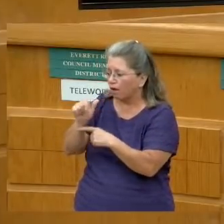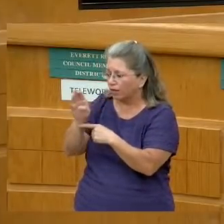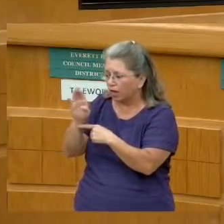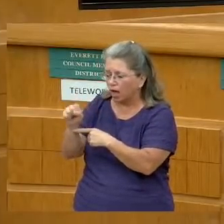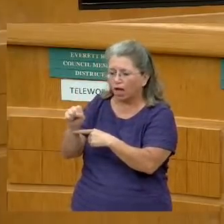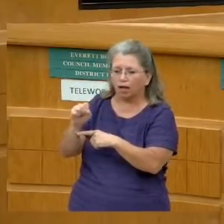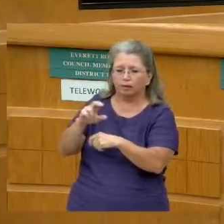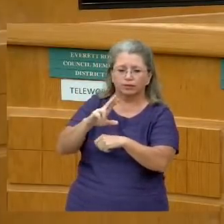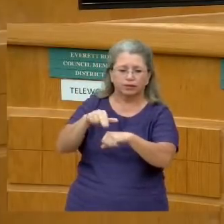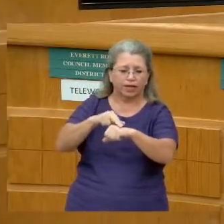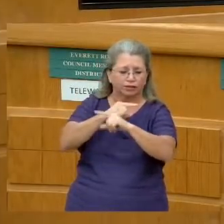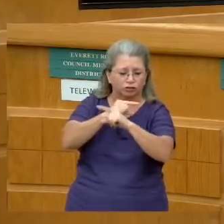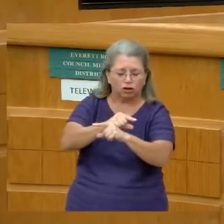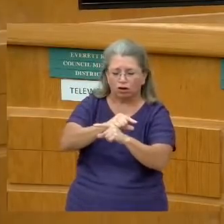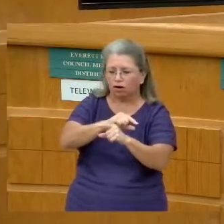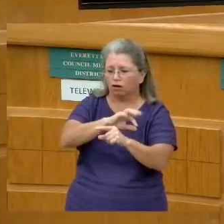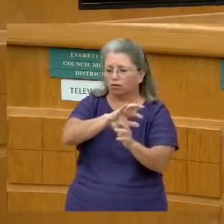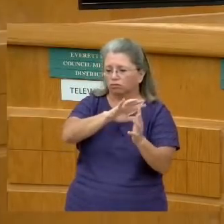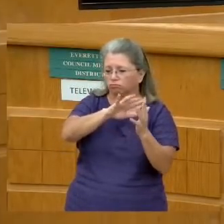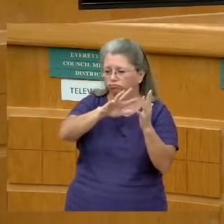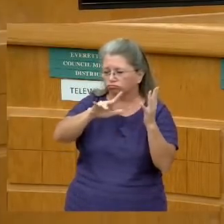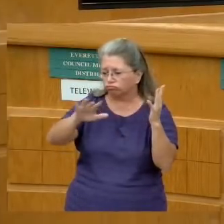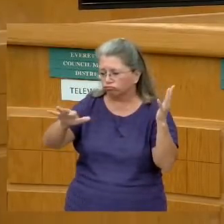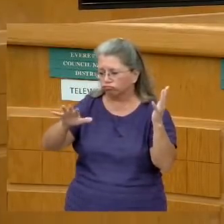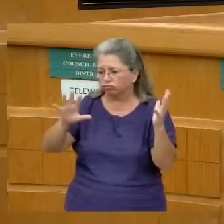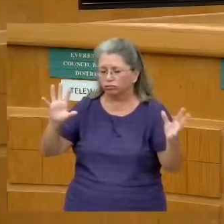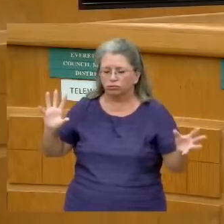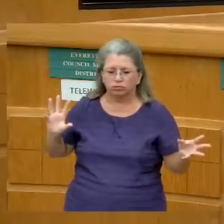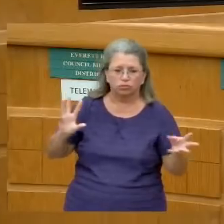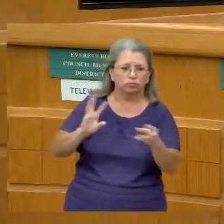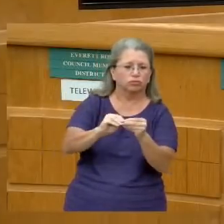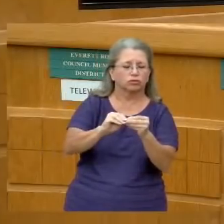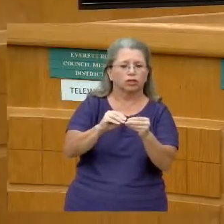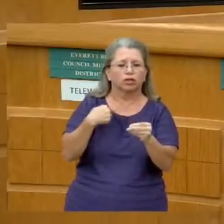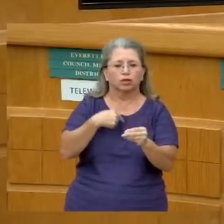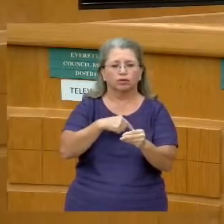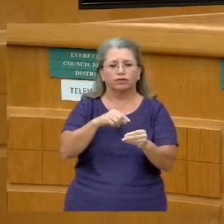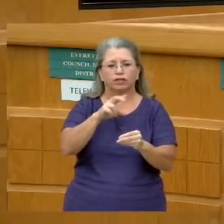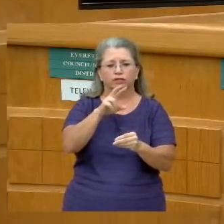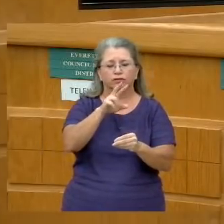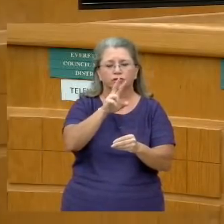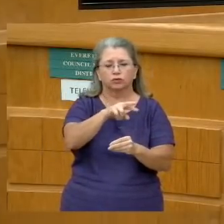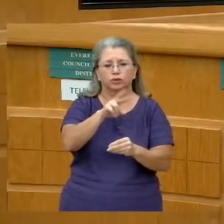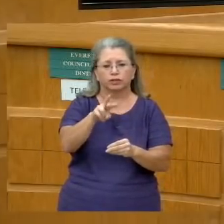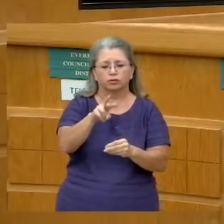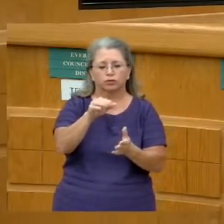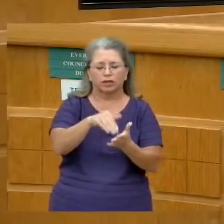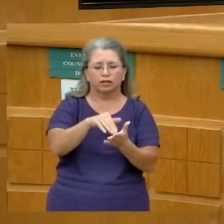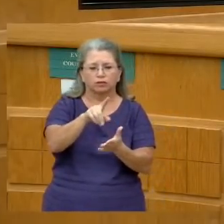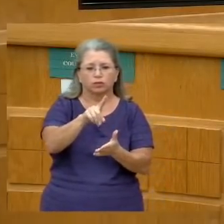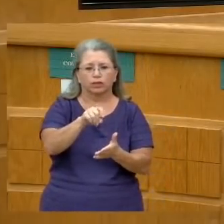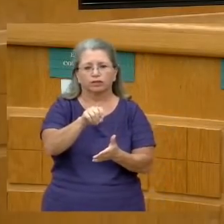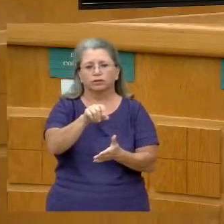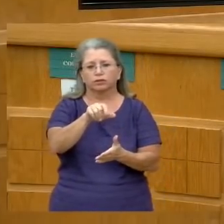National Guard of the state of Texas, we've done 22,106 tests in the community.